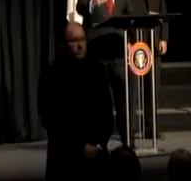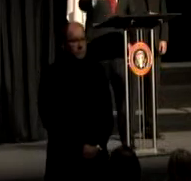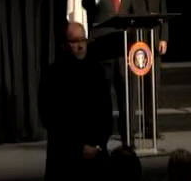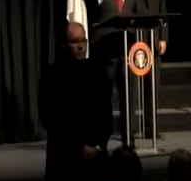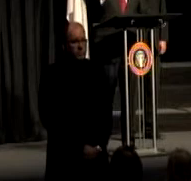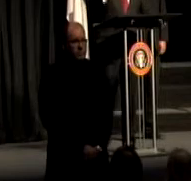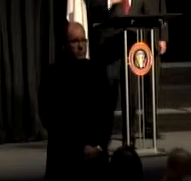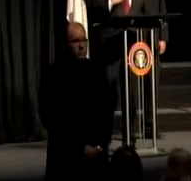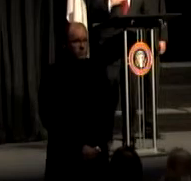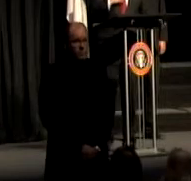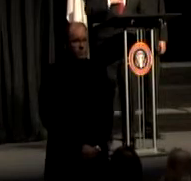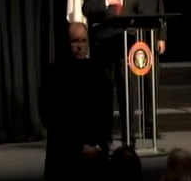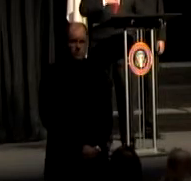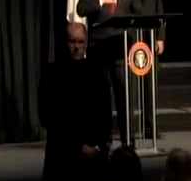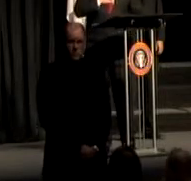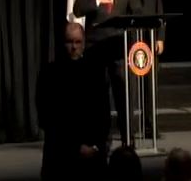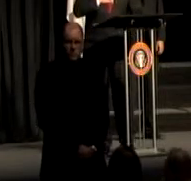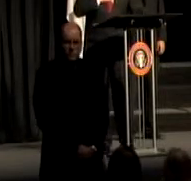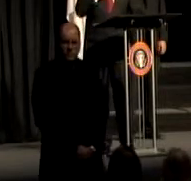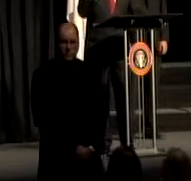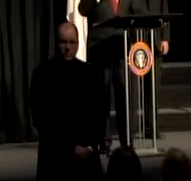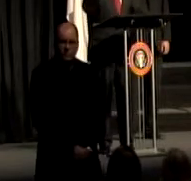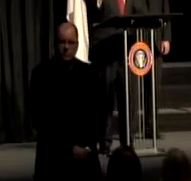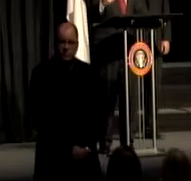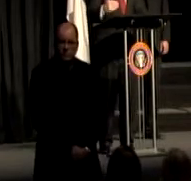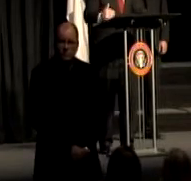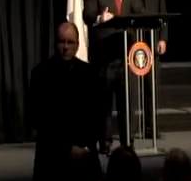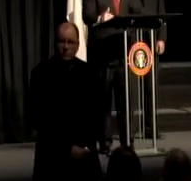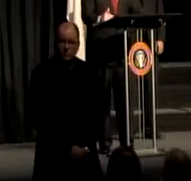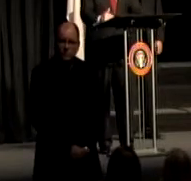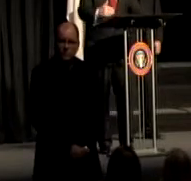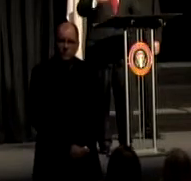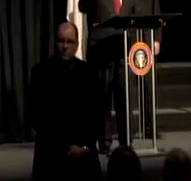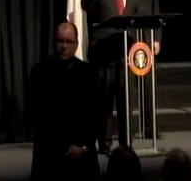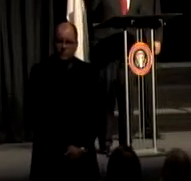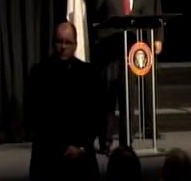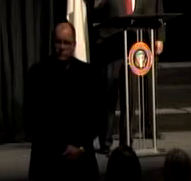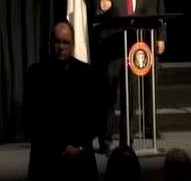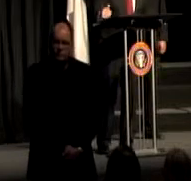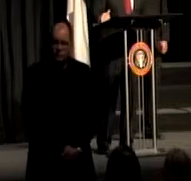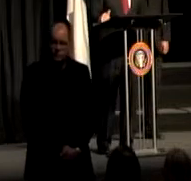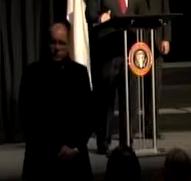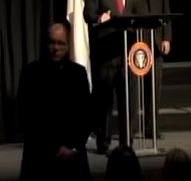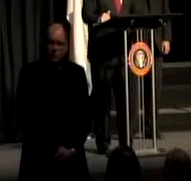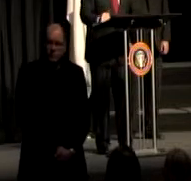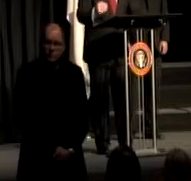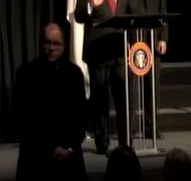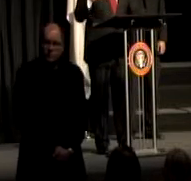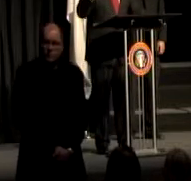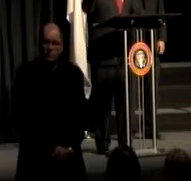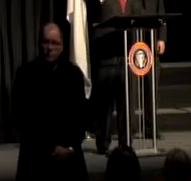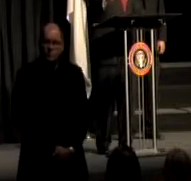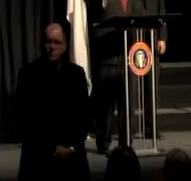want we are self oriented but if we can look at what other people need we can look at what other people can go through